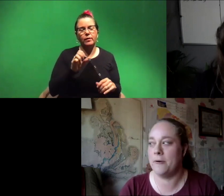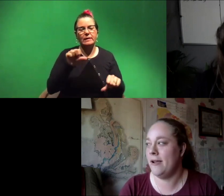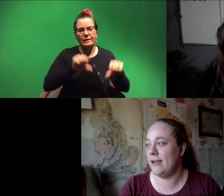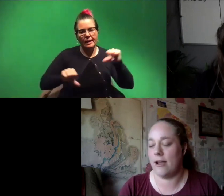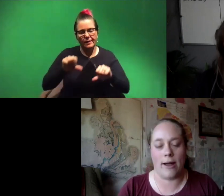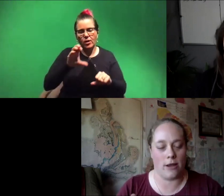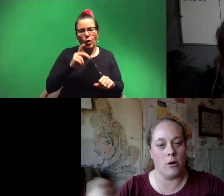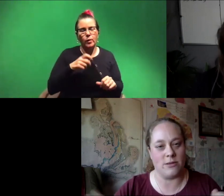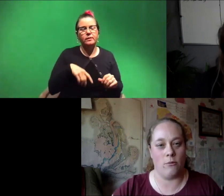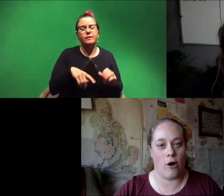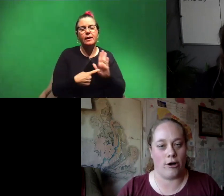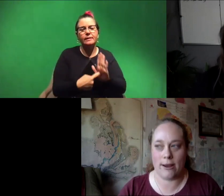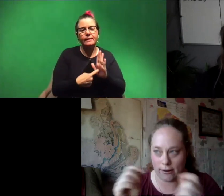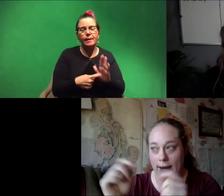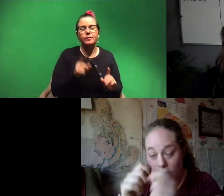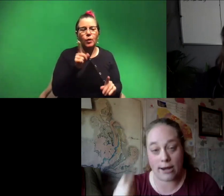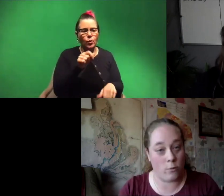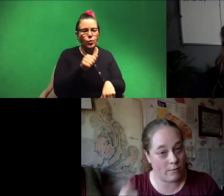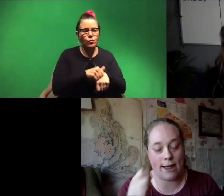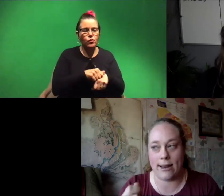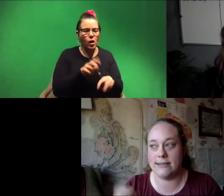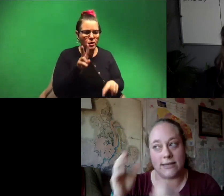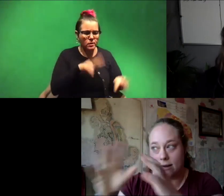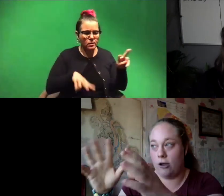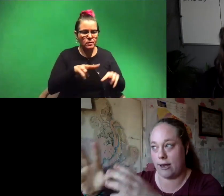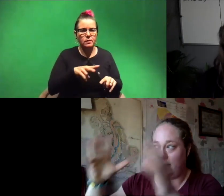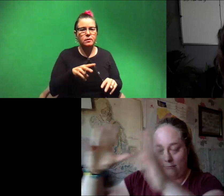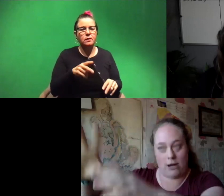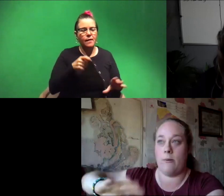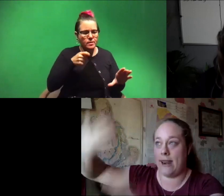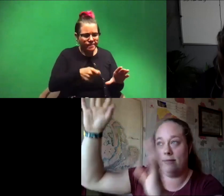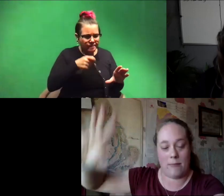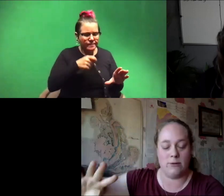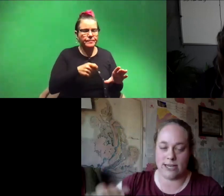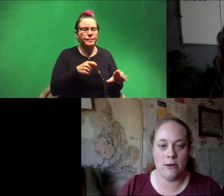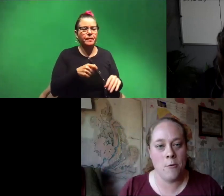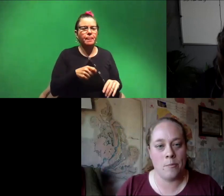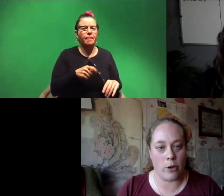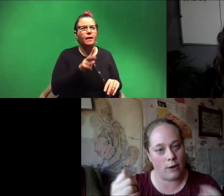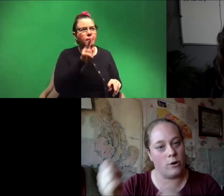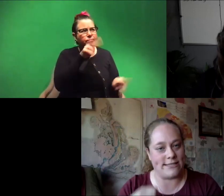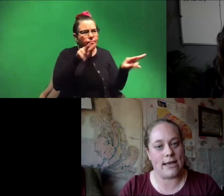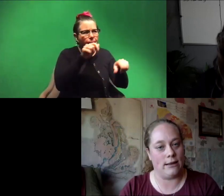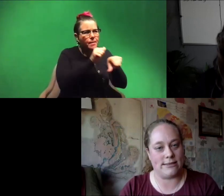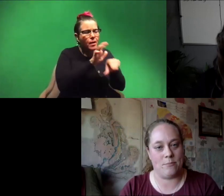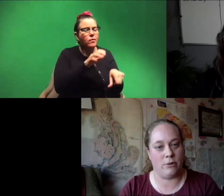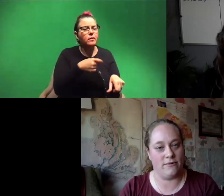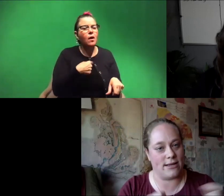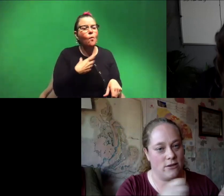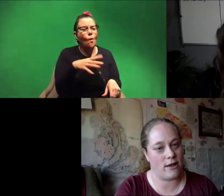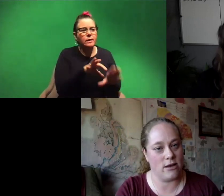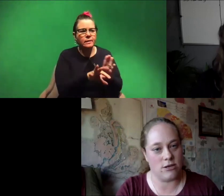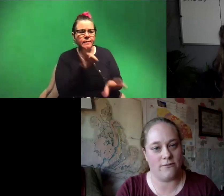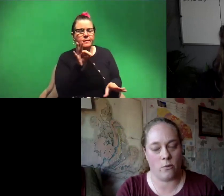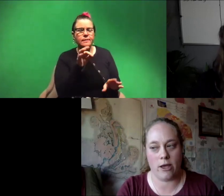so I'd go up to a rock and I'd look at it with my hand lens, and I'd look at it in the mountain, but I want to take a little sample of that